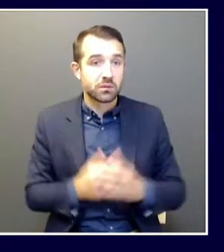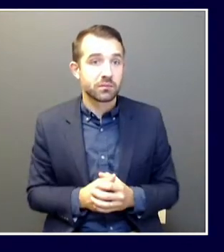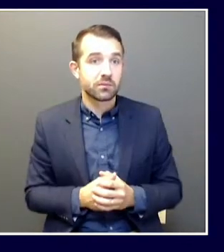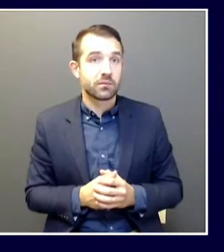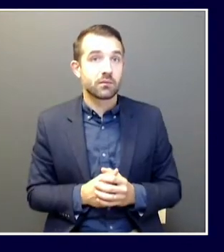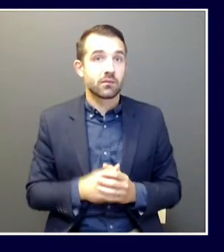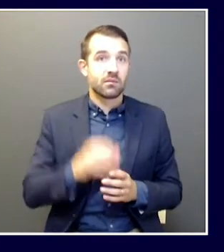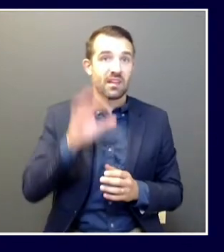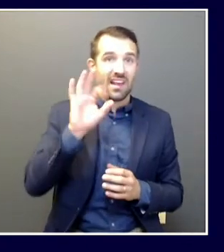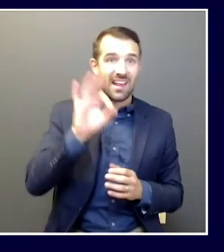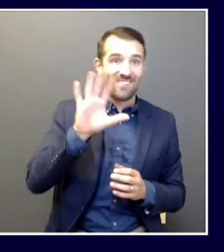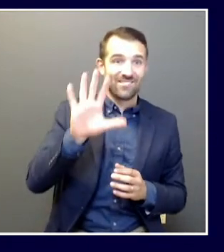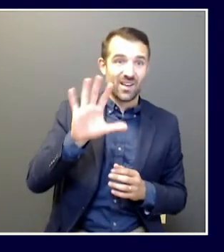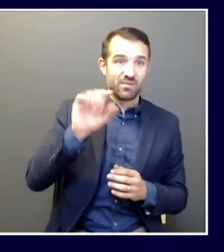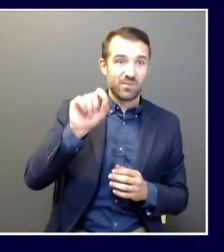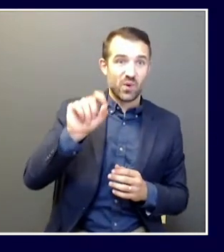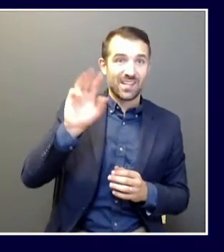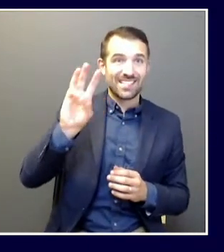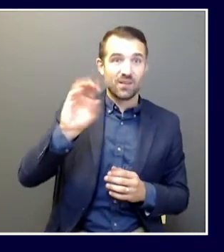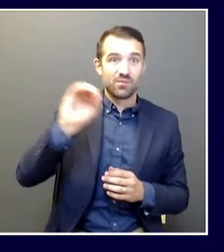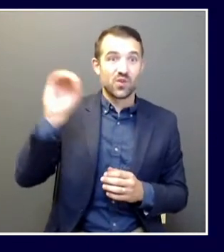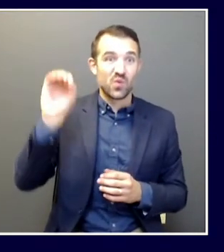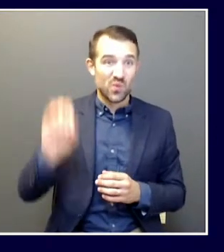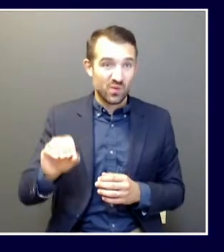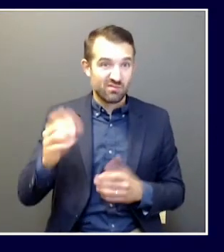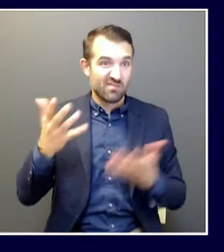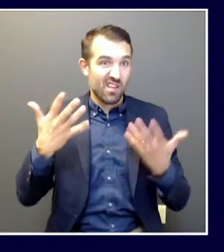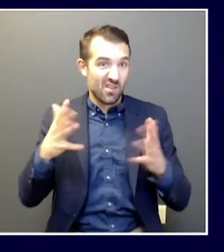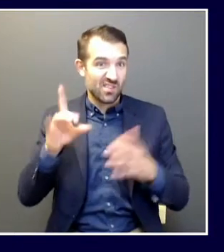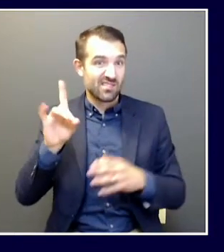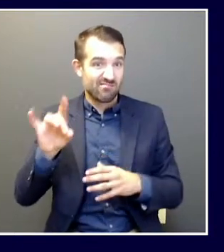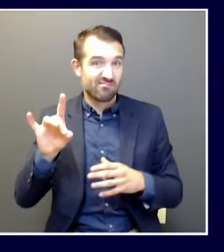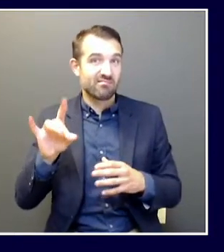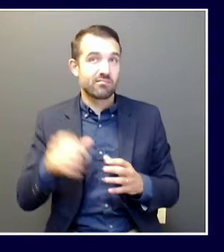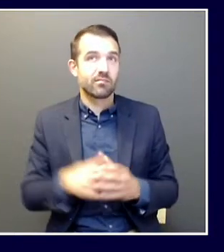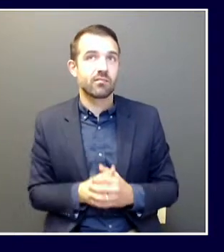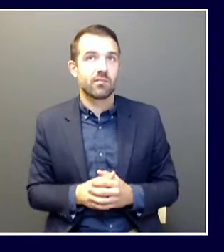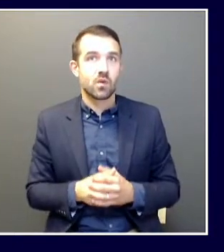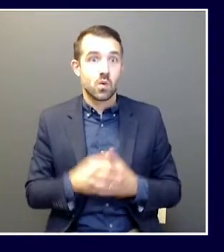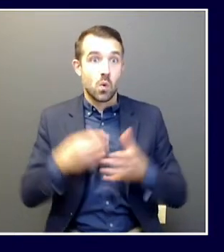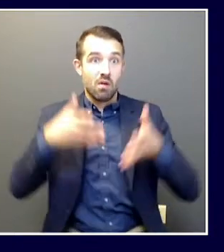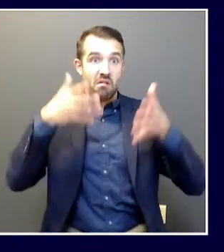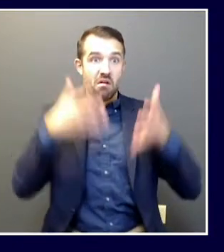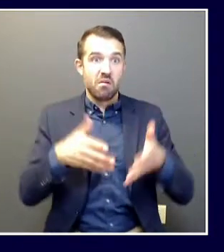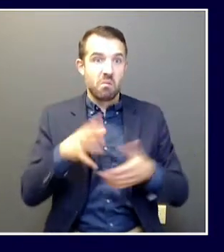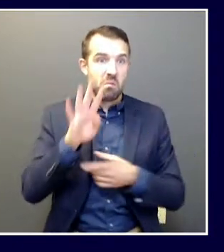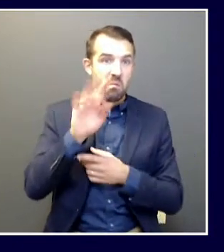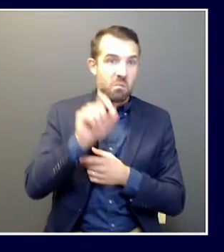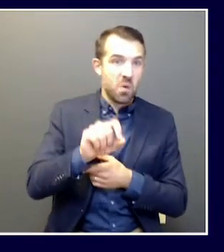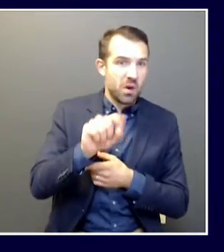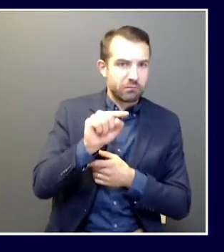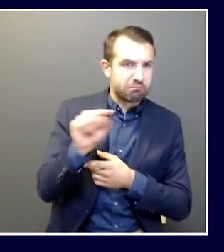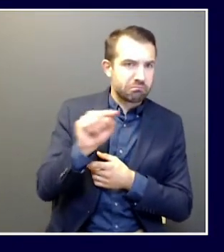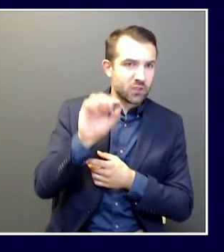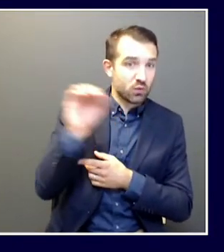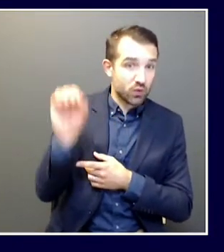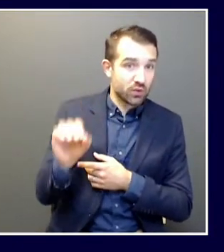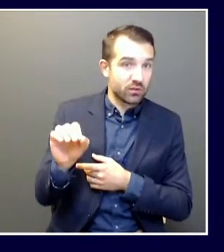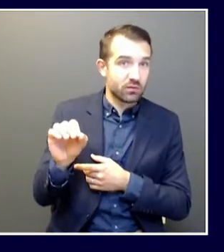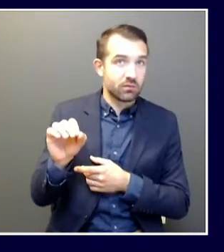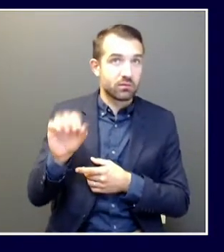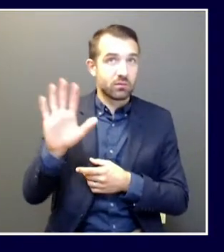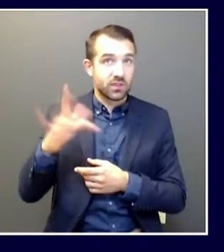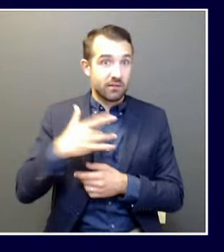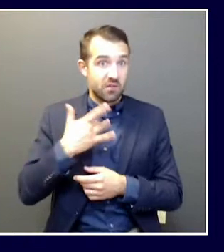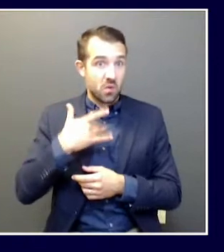as contrasted with the situation at CMMC. So I'm wondering if you have a sense of throughout the state